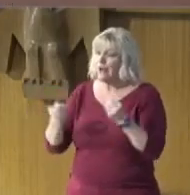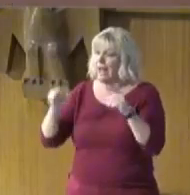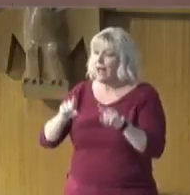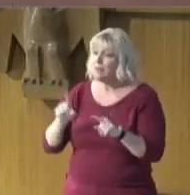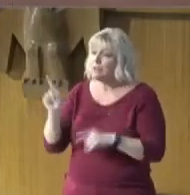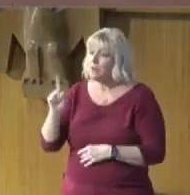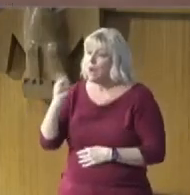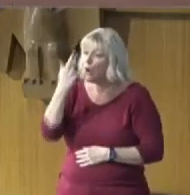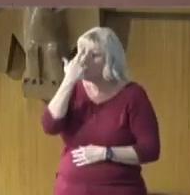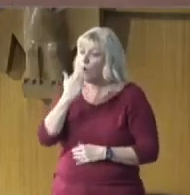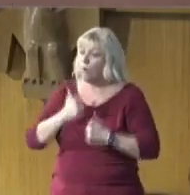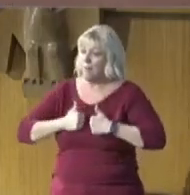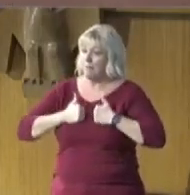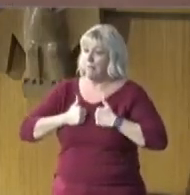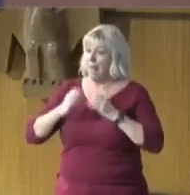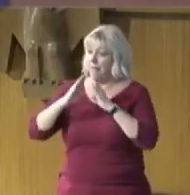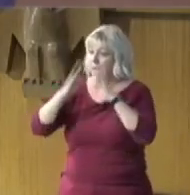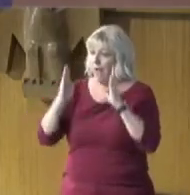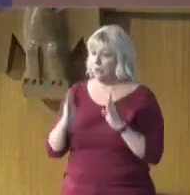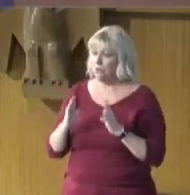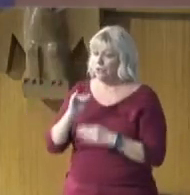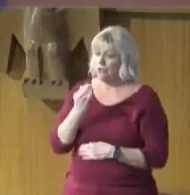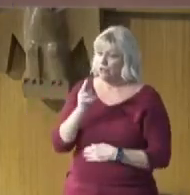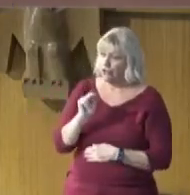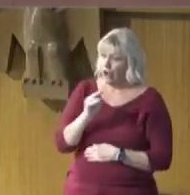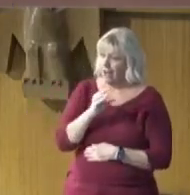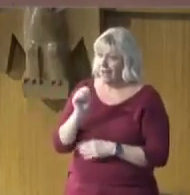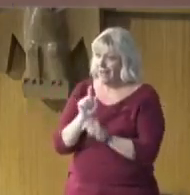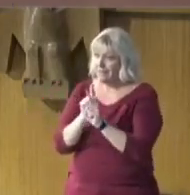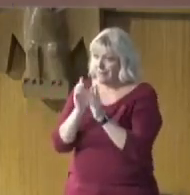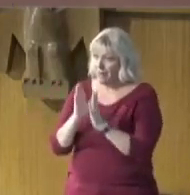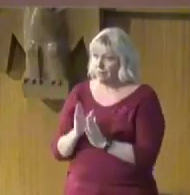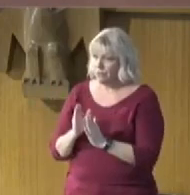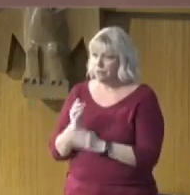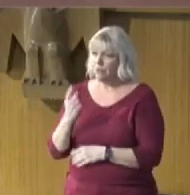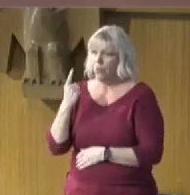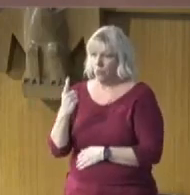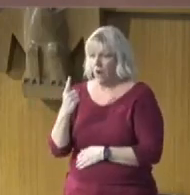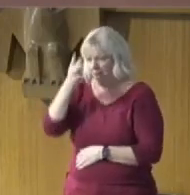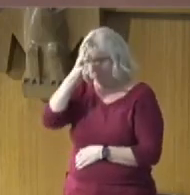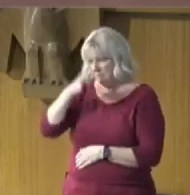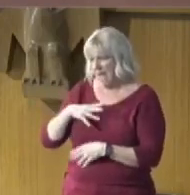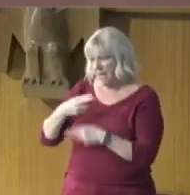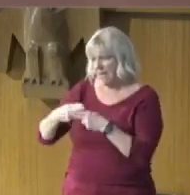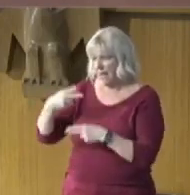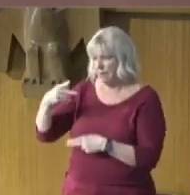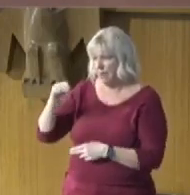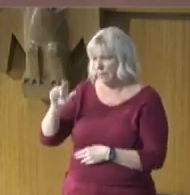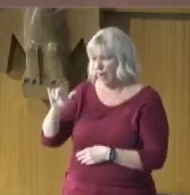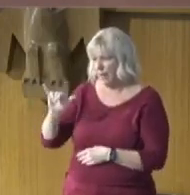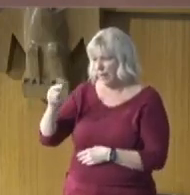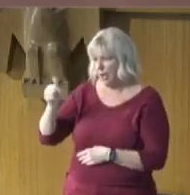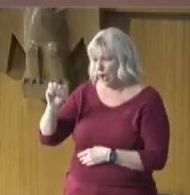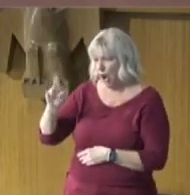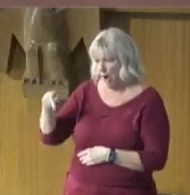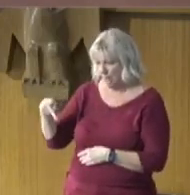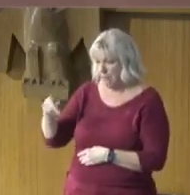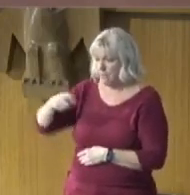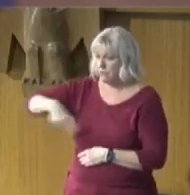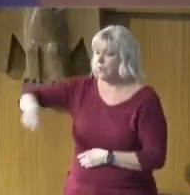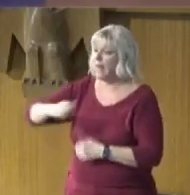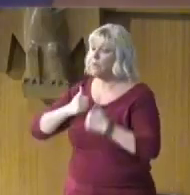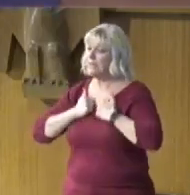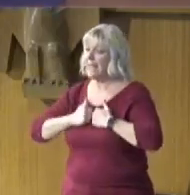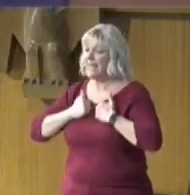Roman bathhouse where John and his disciples, one of which was a man named Polycarp, were taking a bath. And this scene